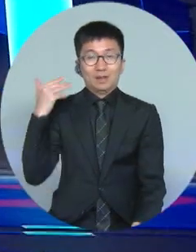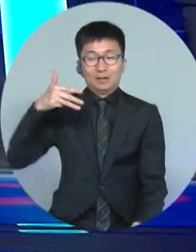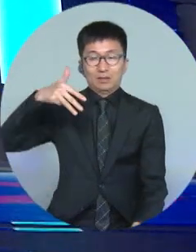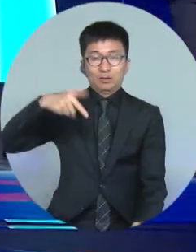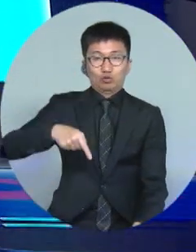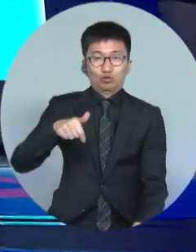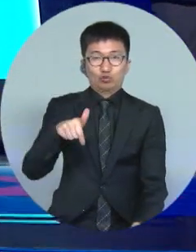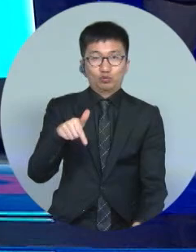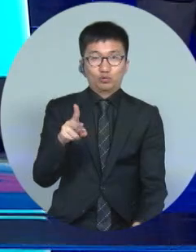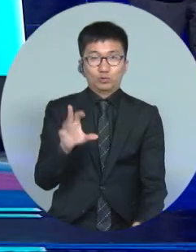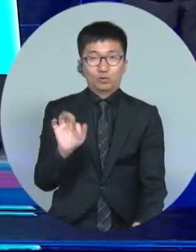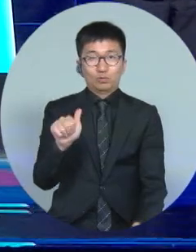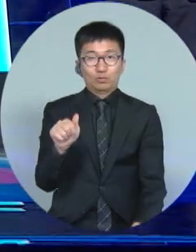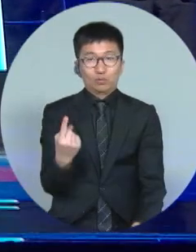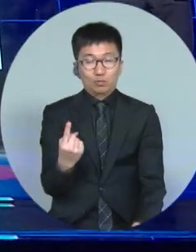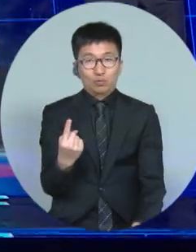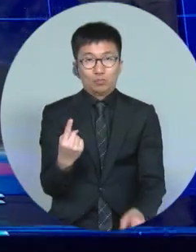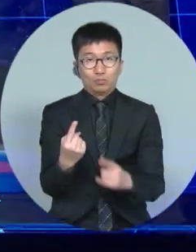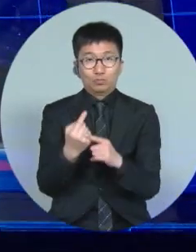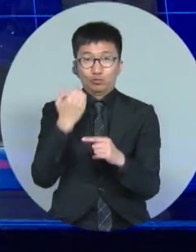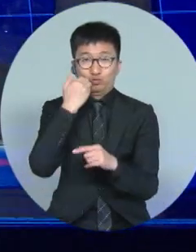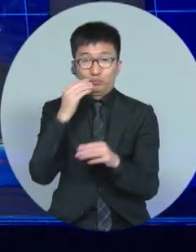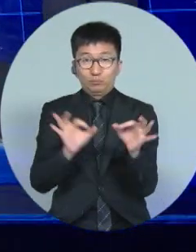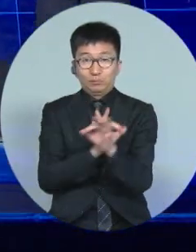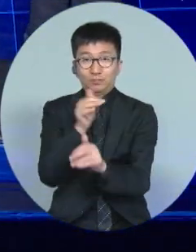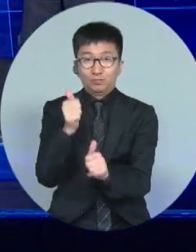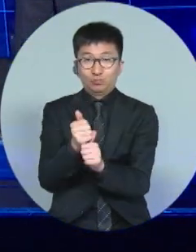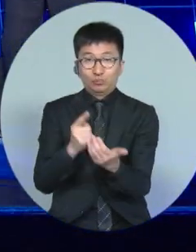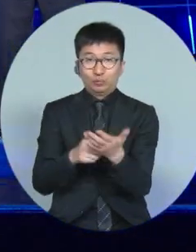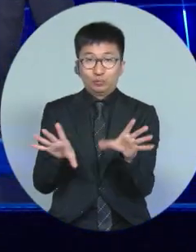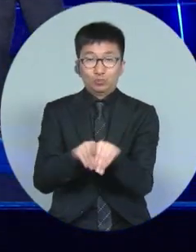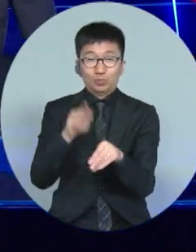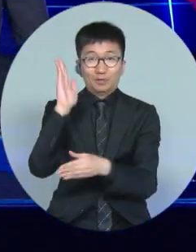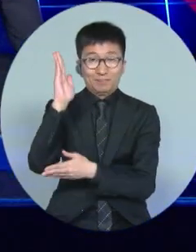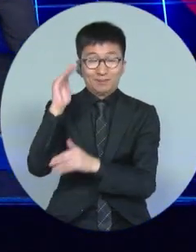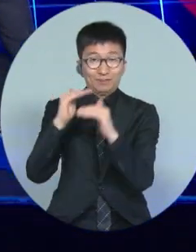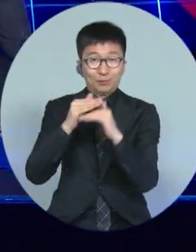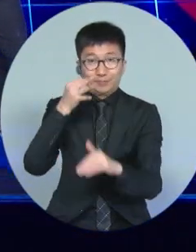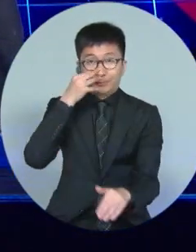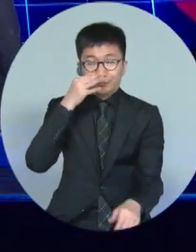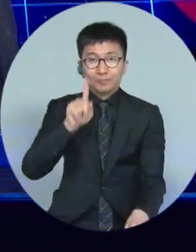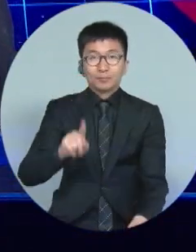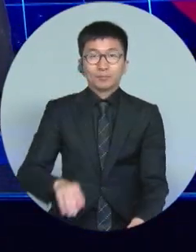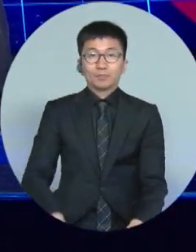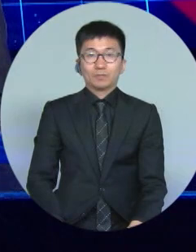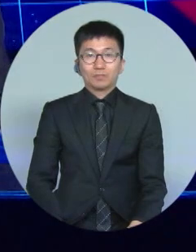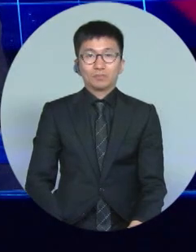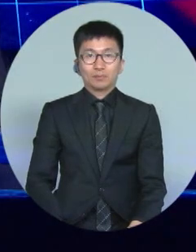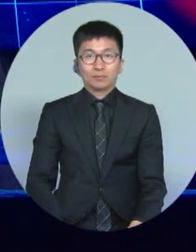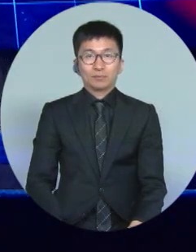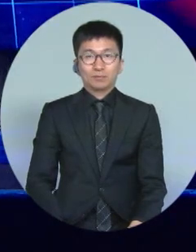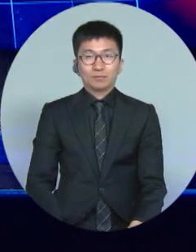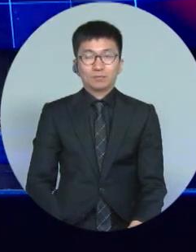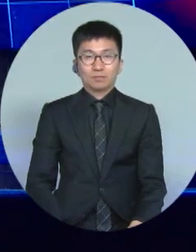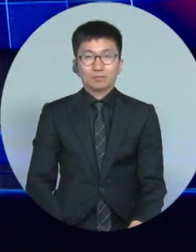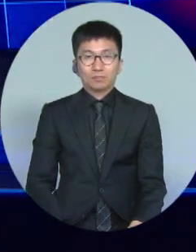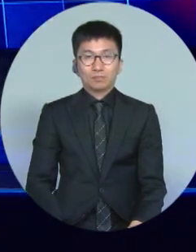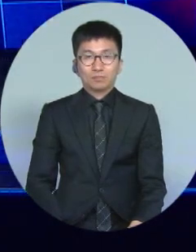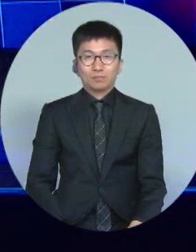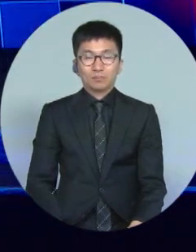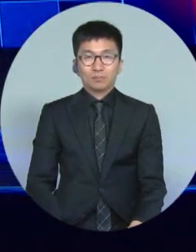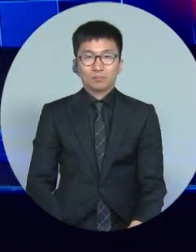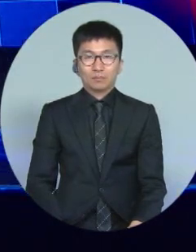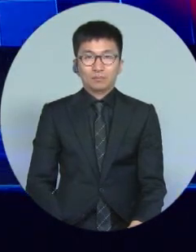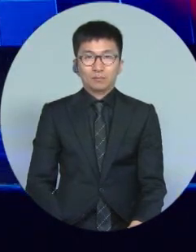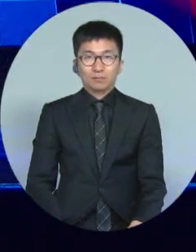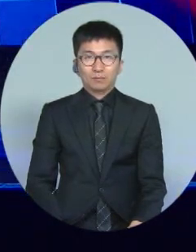a policy of subsidies, subsidies to capital. So we had competition between